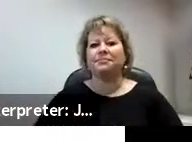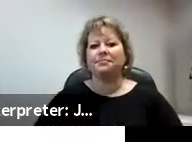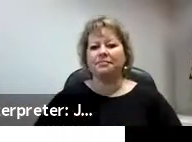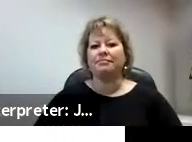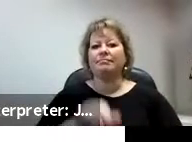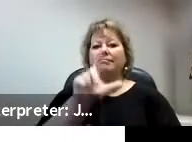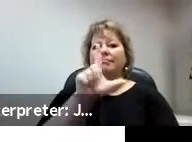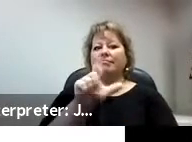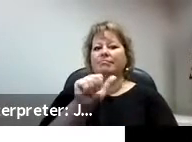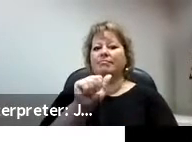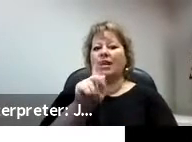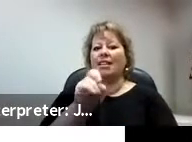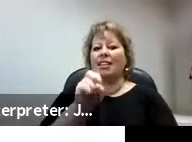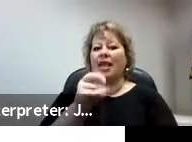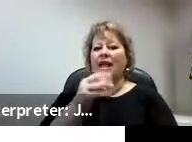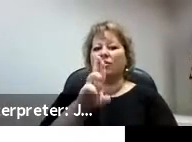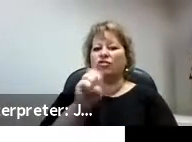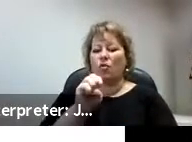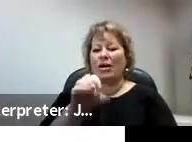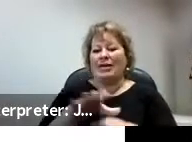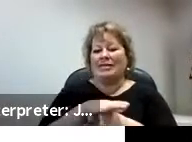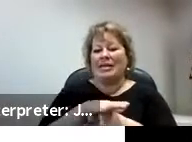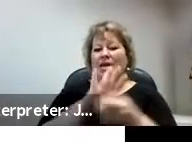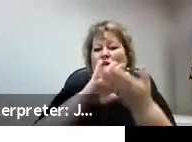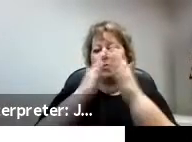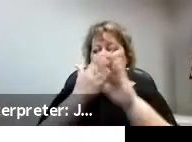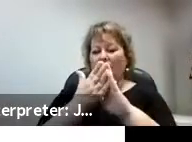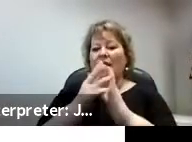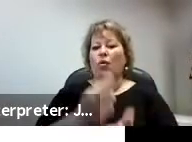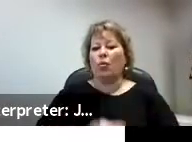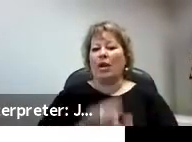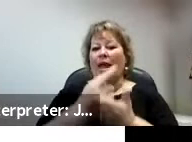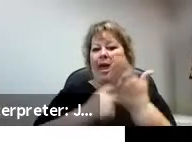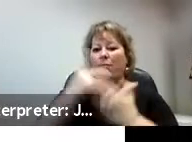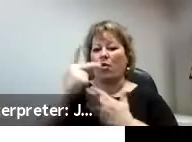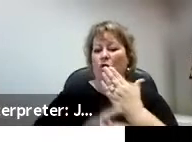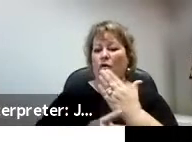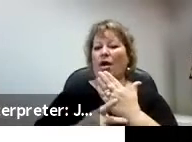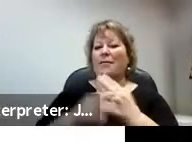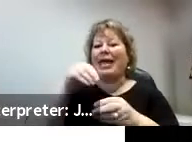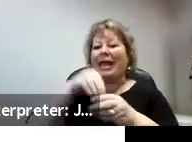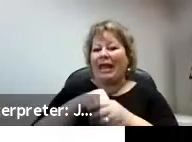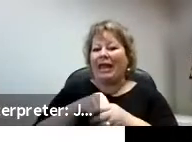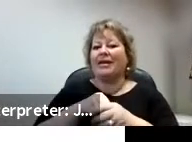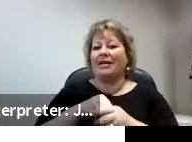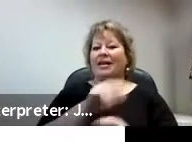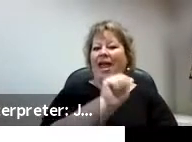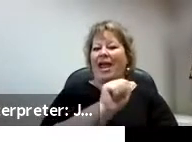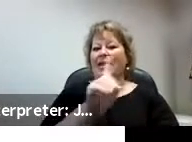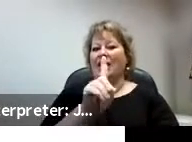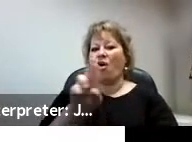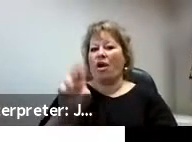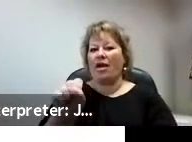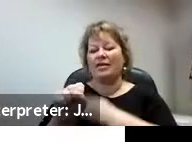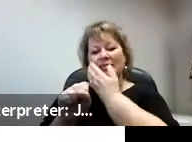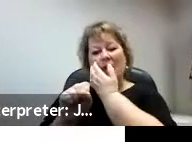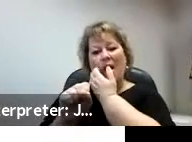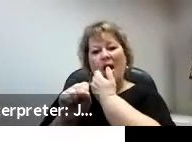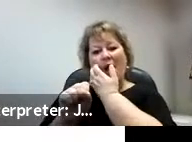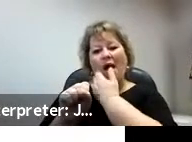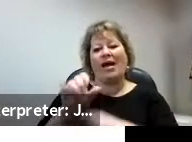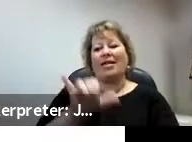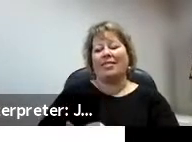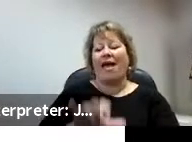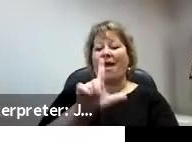Lakeshore Rehabilitation Program is a community rehabilitation program housed within the Department of Rehab Services. Lakeshore